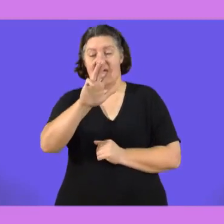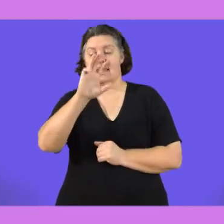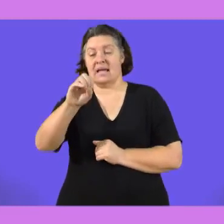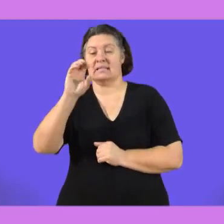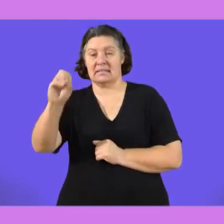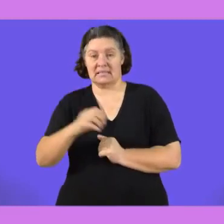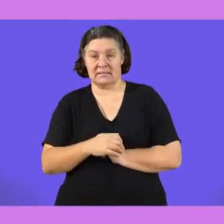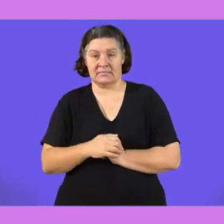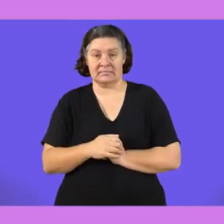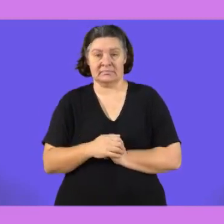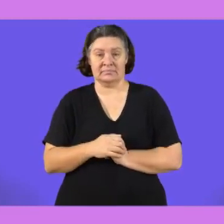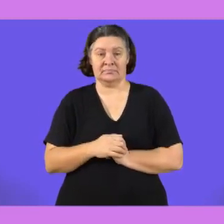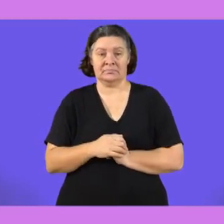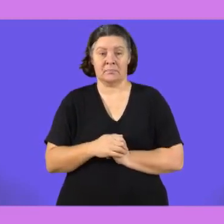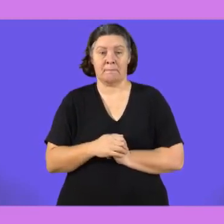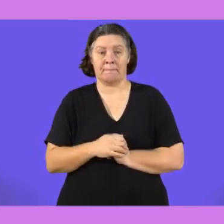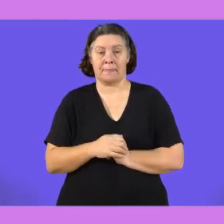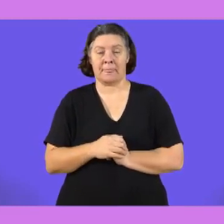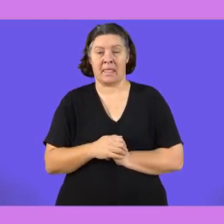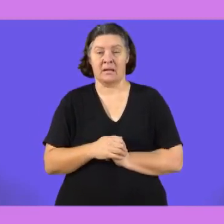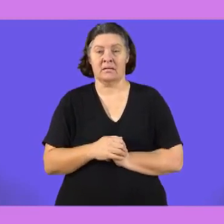13,900. So 7.5%,